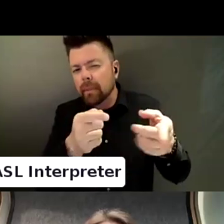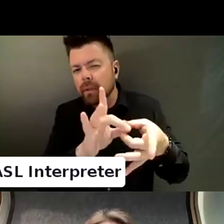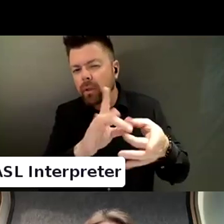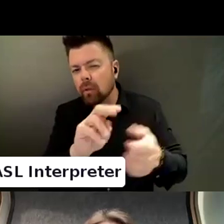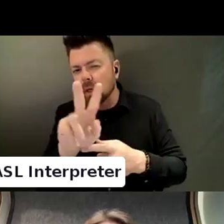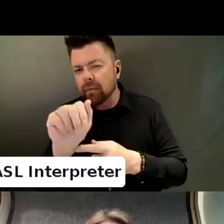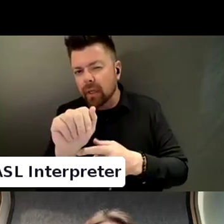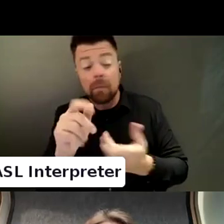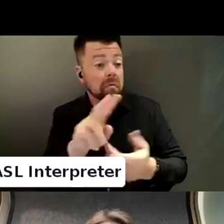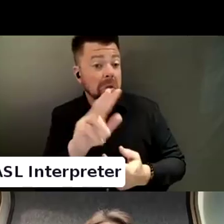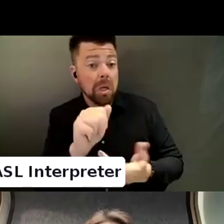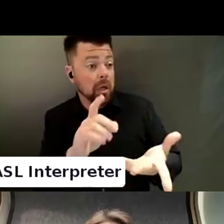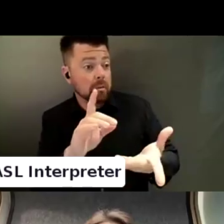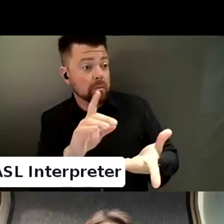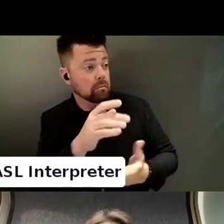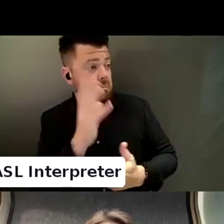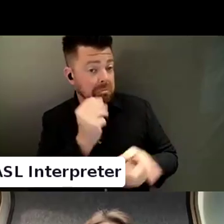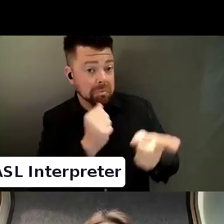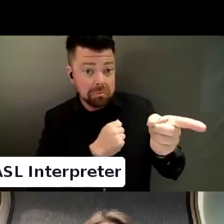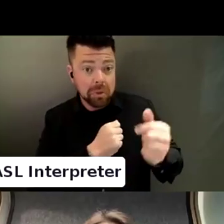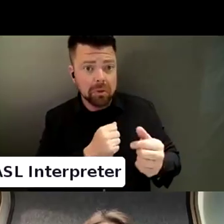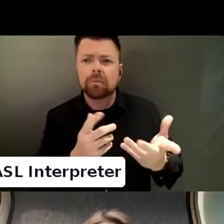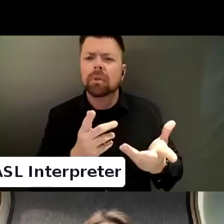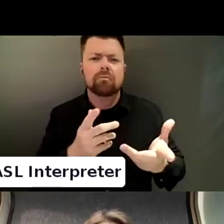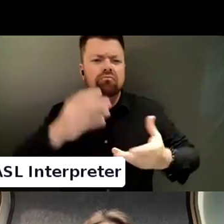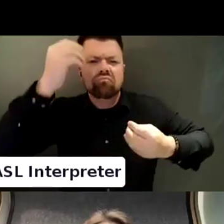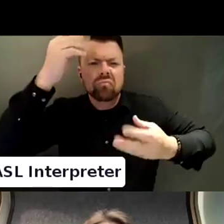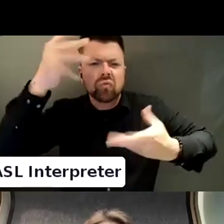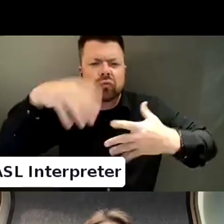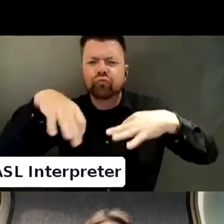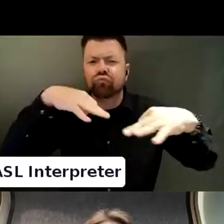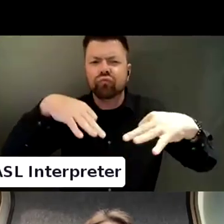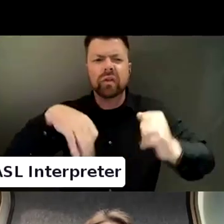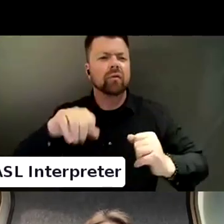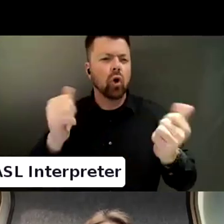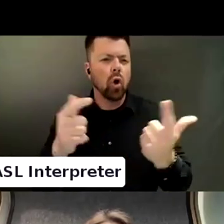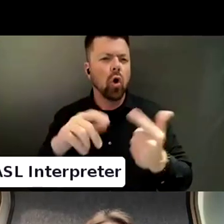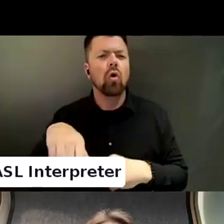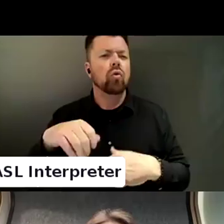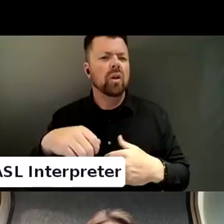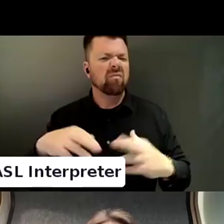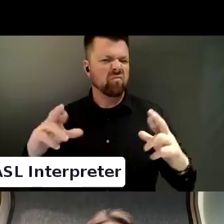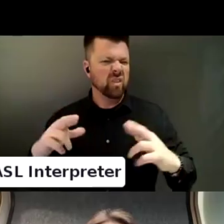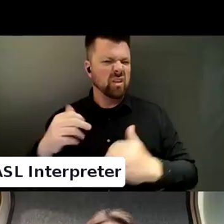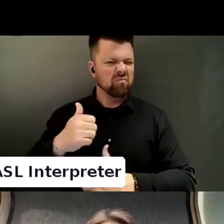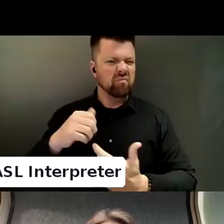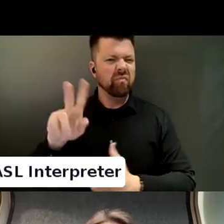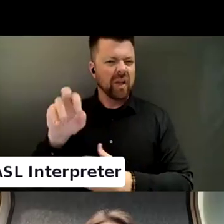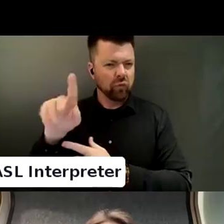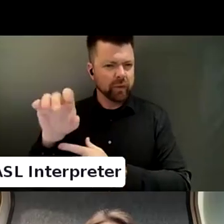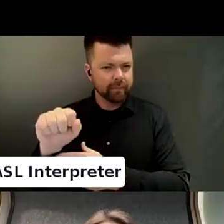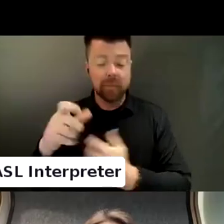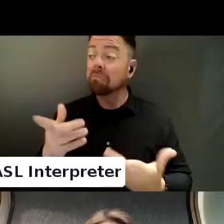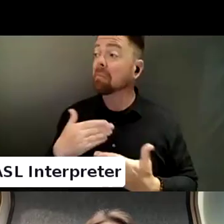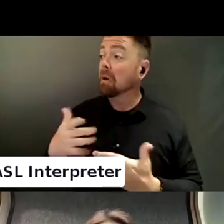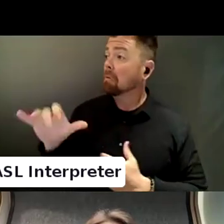you in some way. So can you give us a little more information for our vets? Yeah, I'd be happy to. This is where I